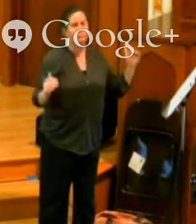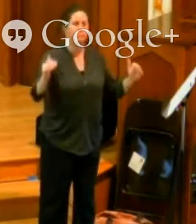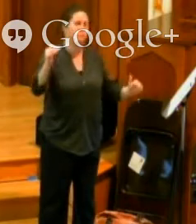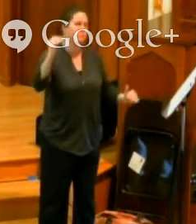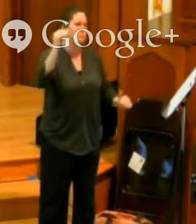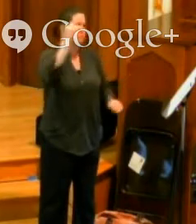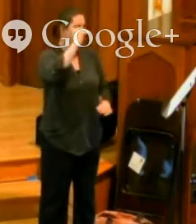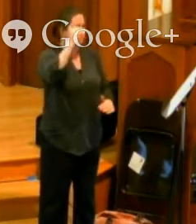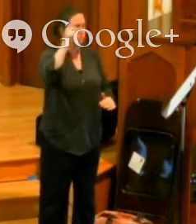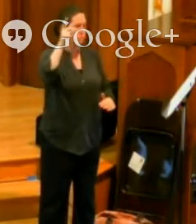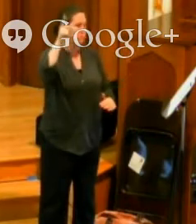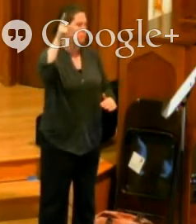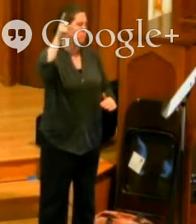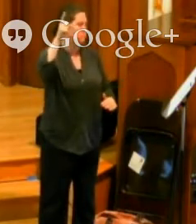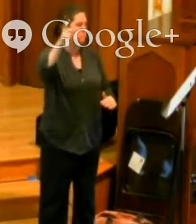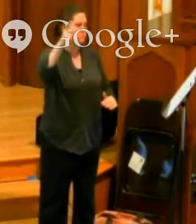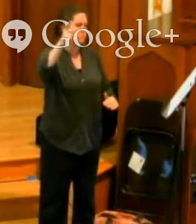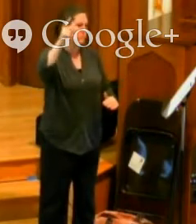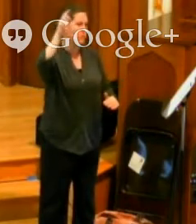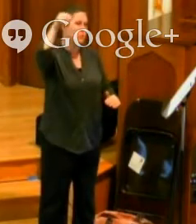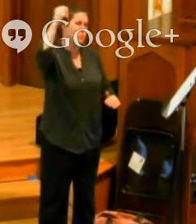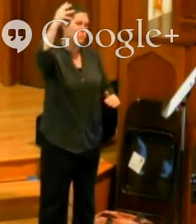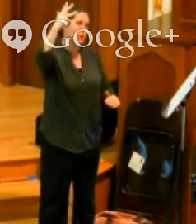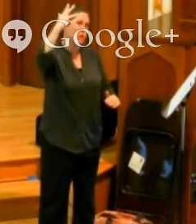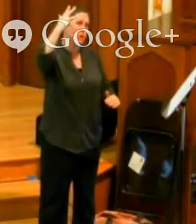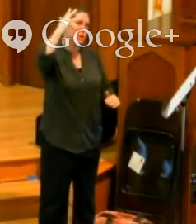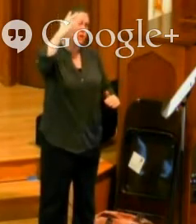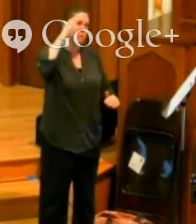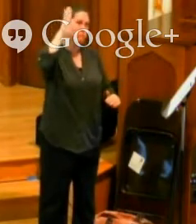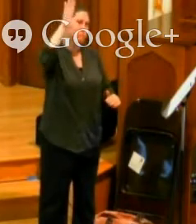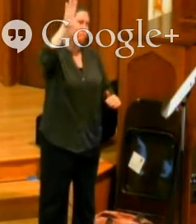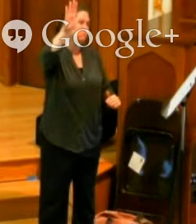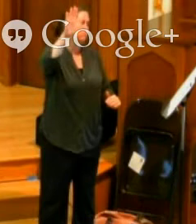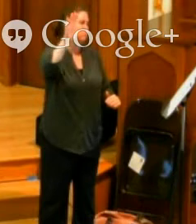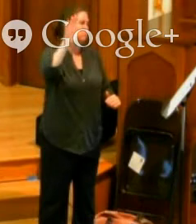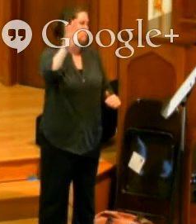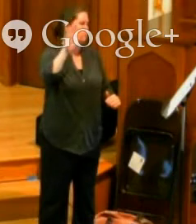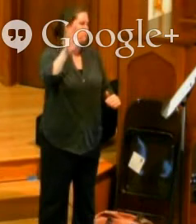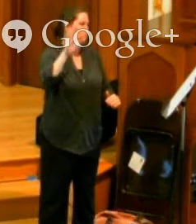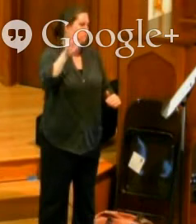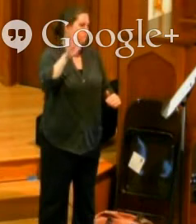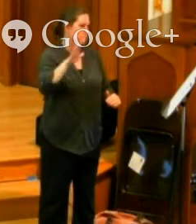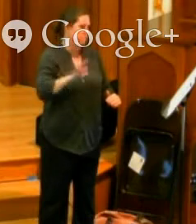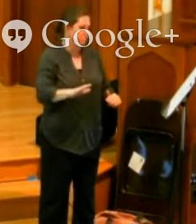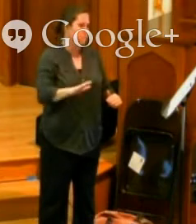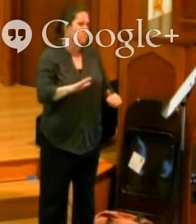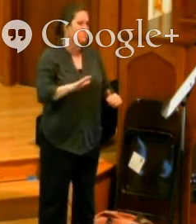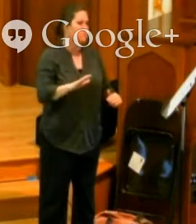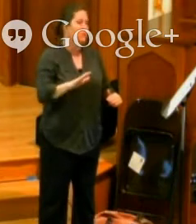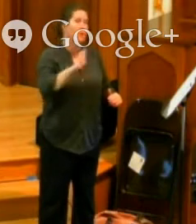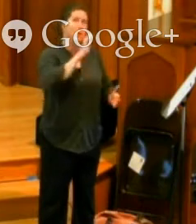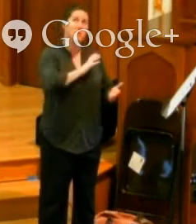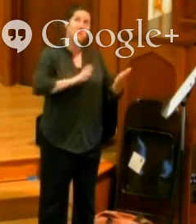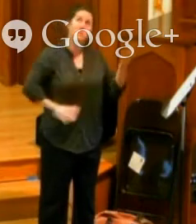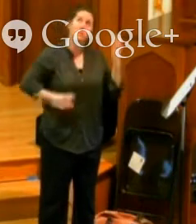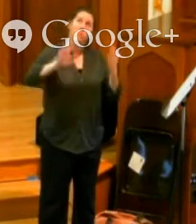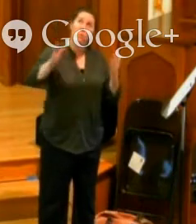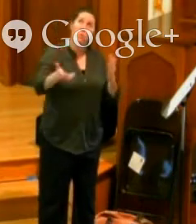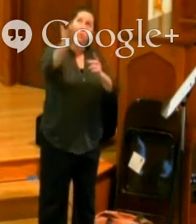the grace by which I stand. In